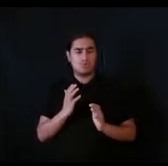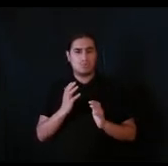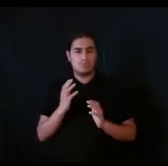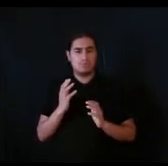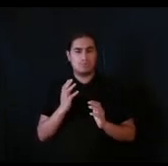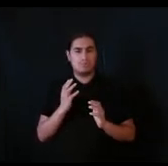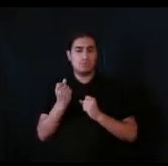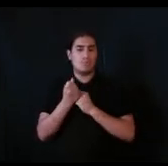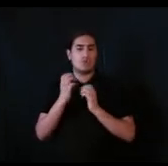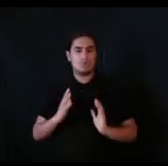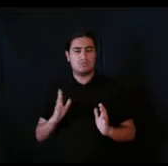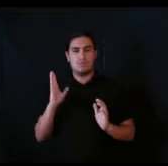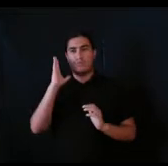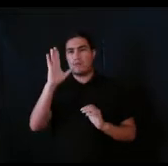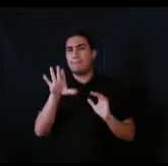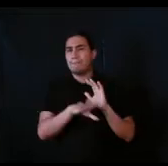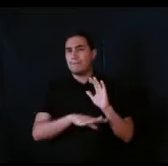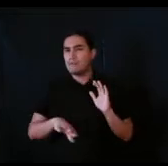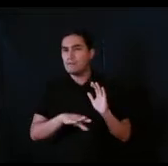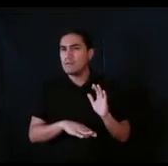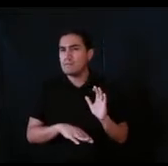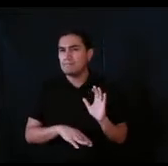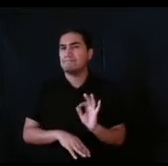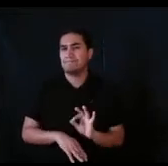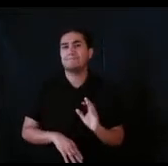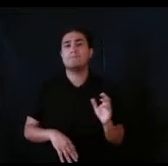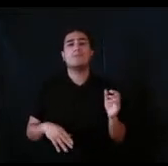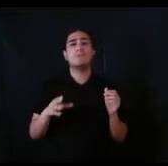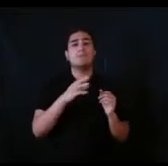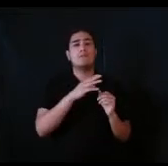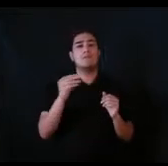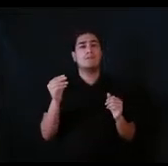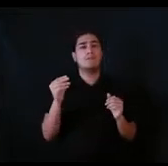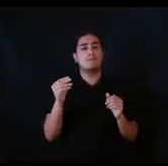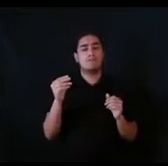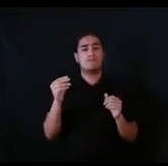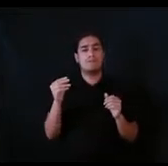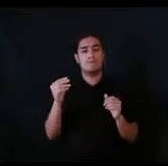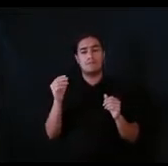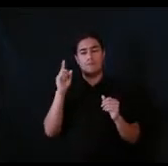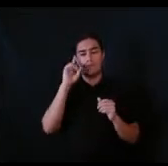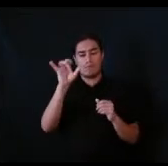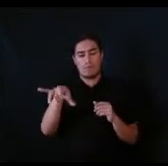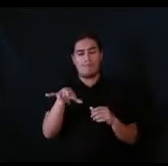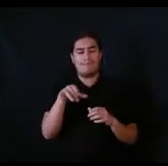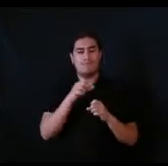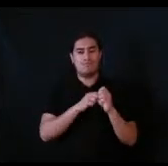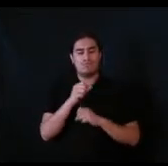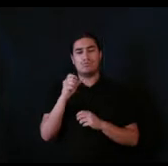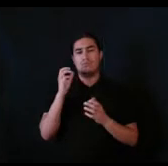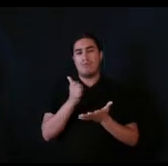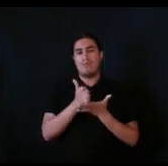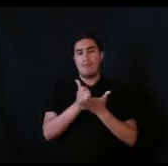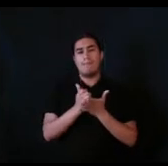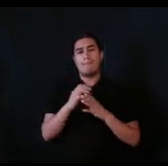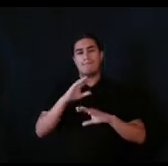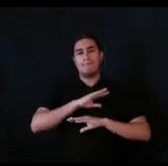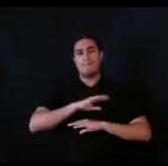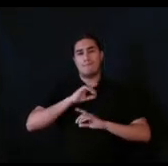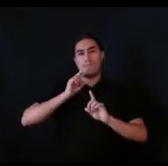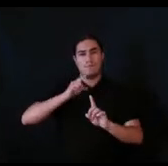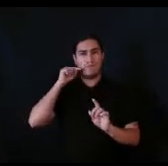that would basically be for zero emission freight infrastructure mainly there to help fulfill the goals of the assessment so